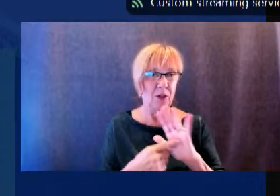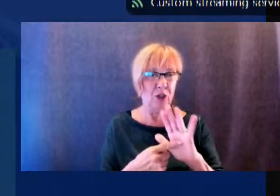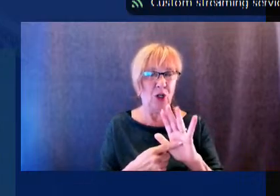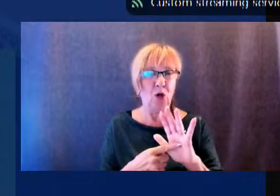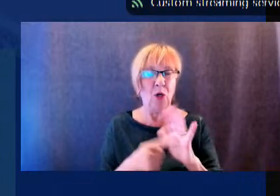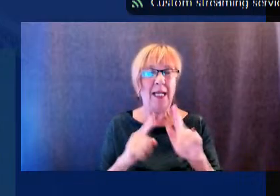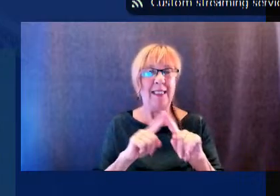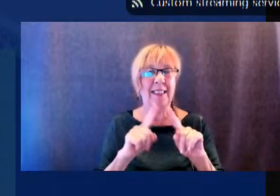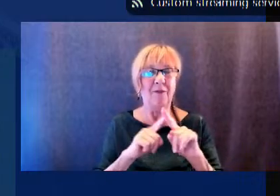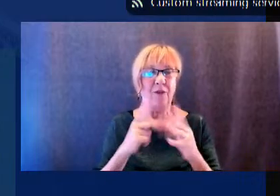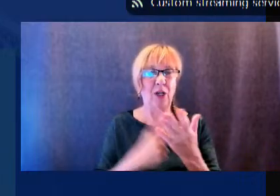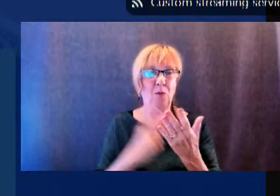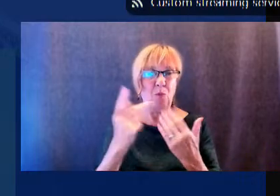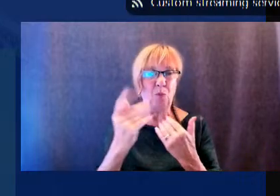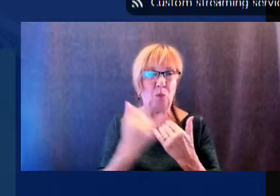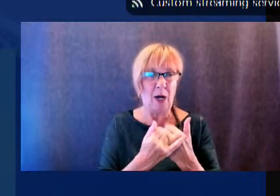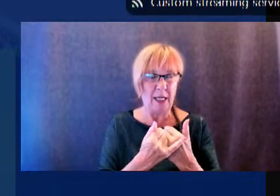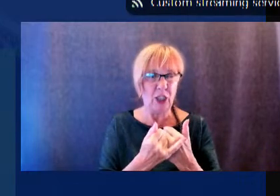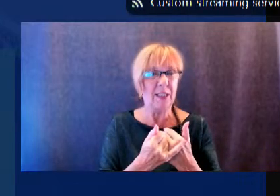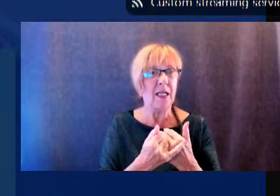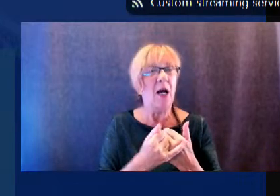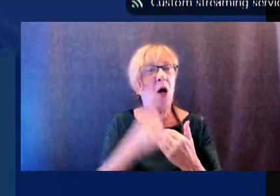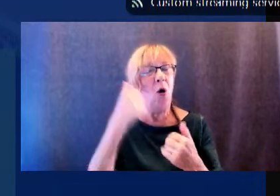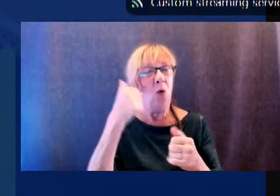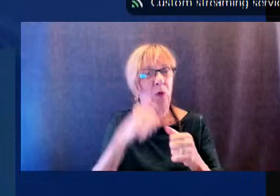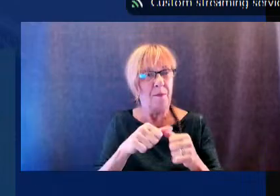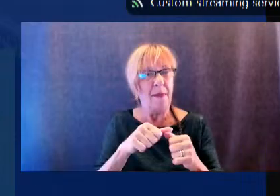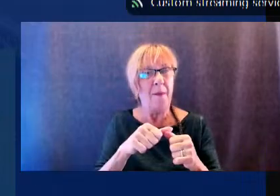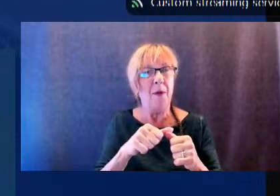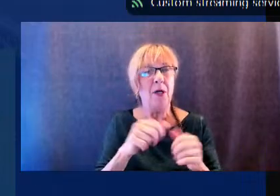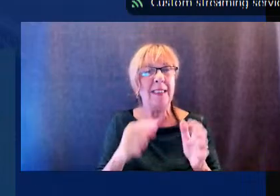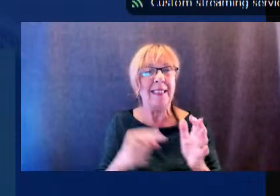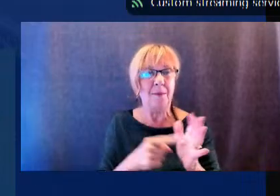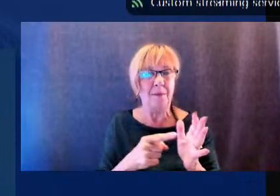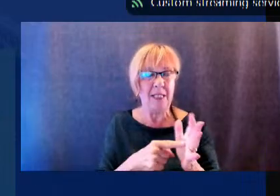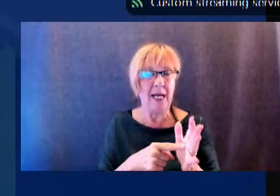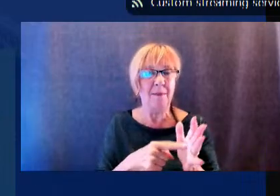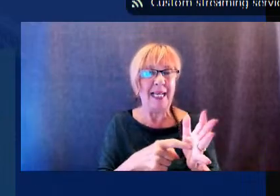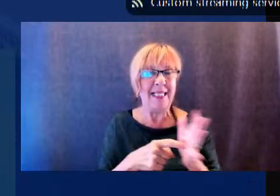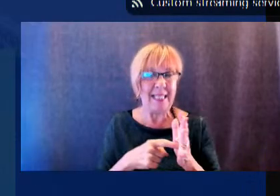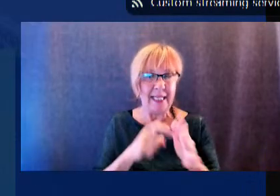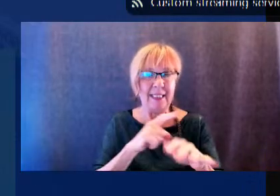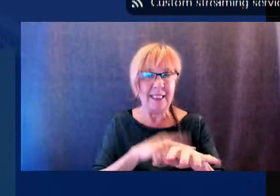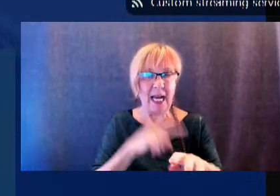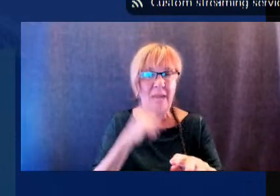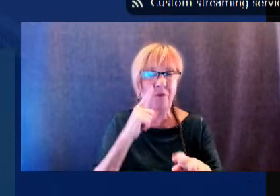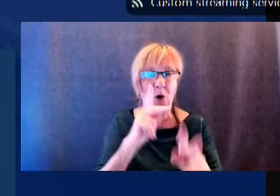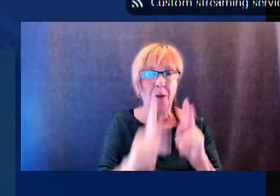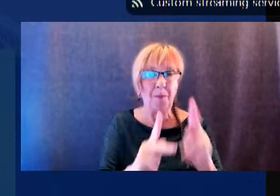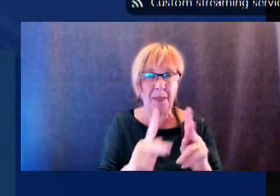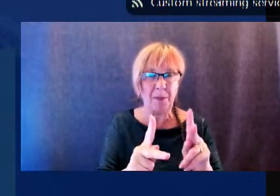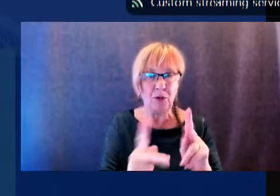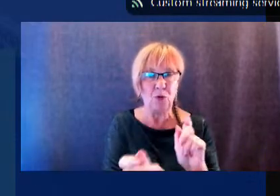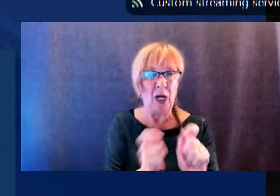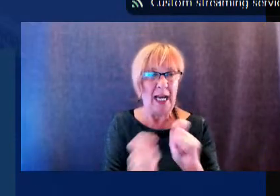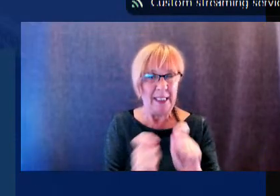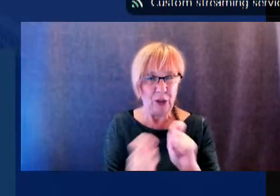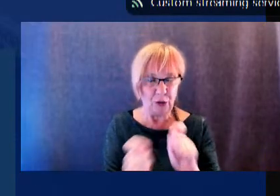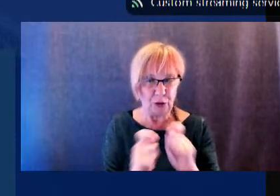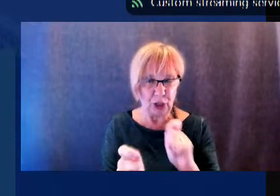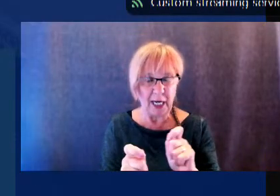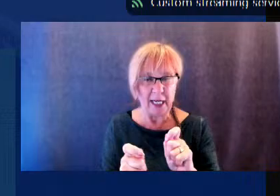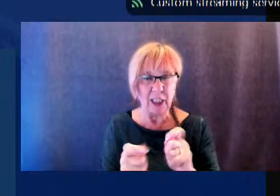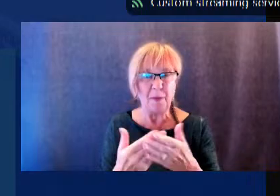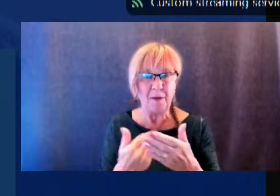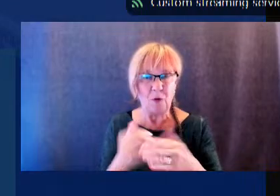some time to address those and resubmit. And then sometimes we have plans cleared and there's some agencies that may still be required, such as a water